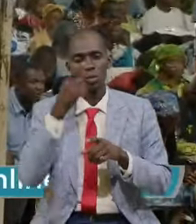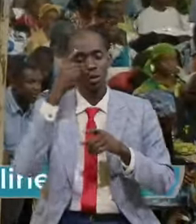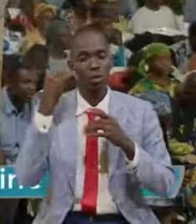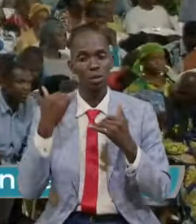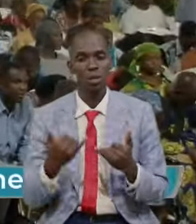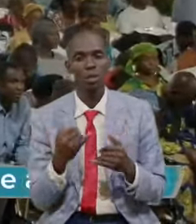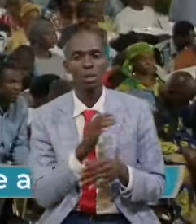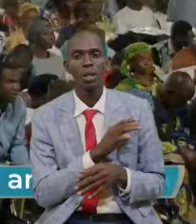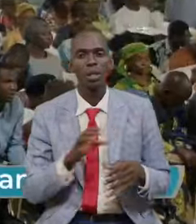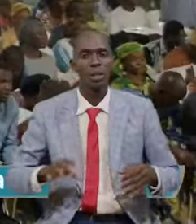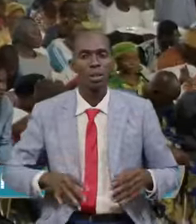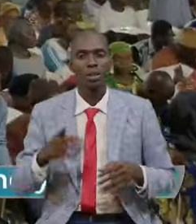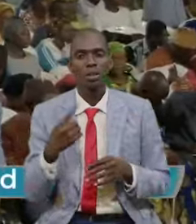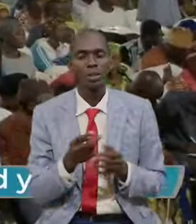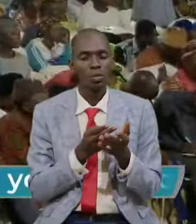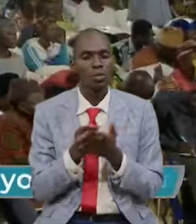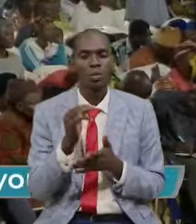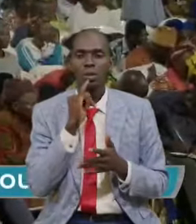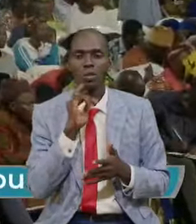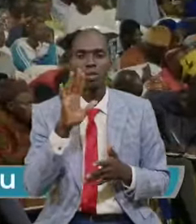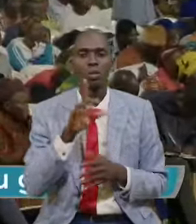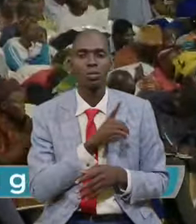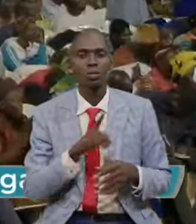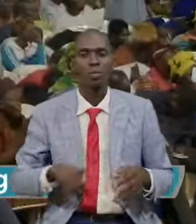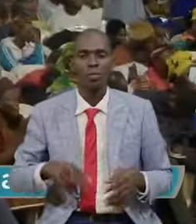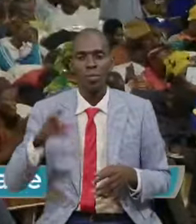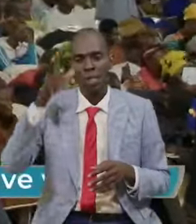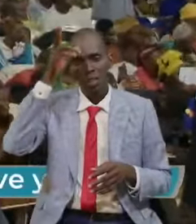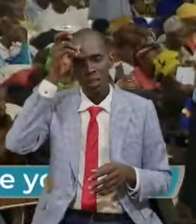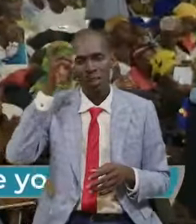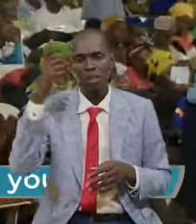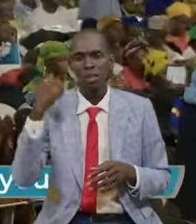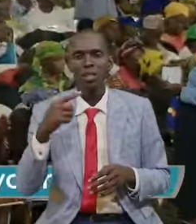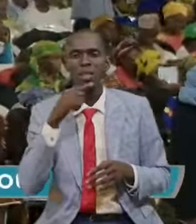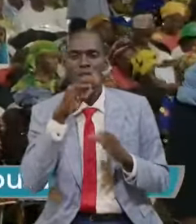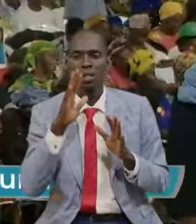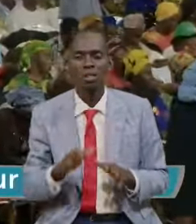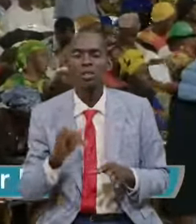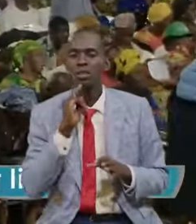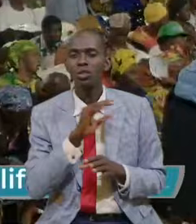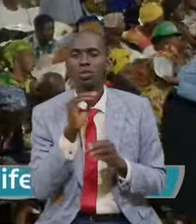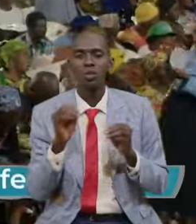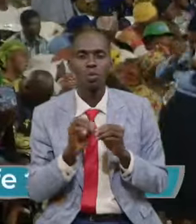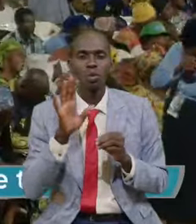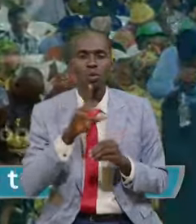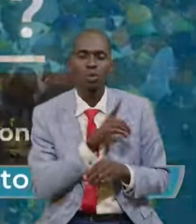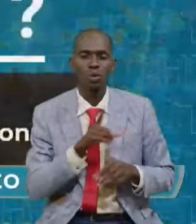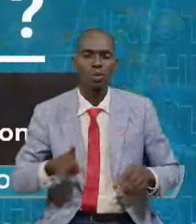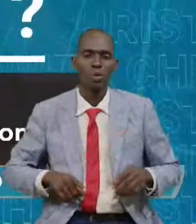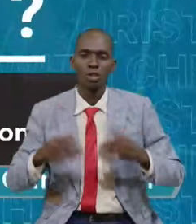the truth, is your Lord. Satan, the liar, is no more your Lord. Thank you and God bless you.